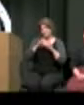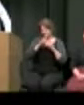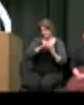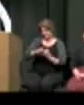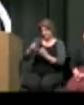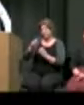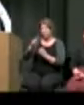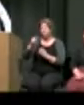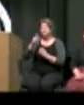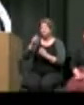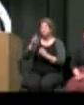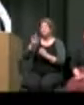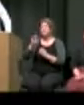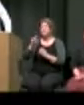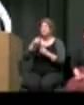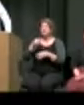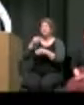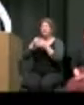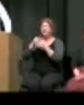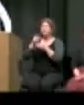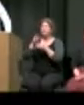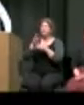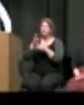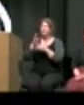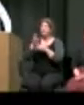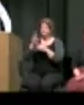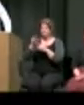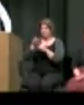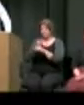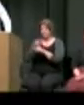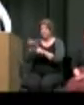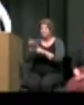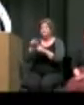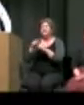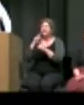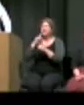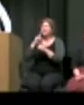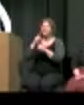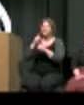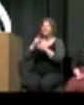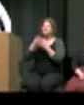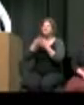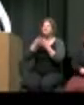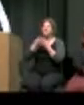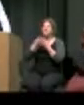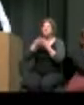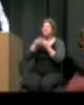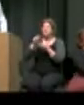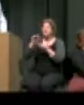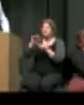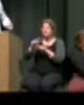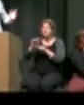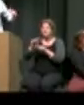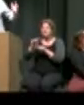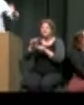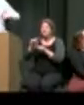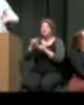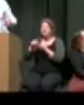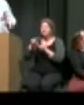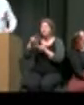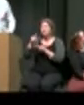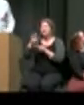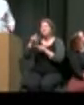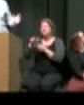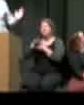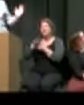added this berm into the system. So this berm keeps sediment down closer to the Pug Mill